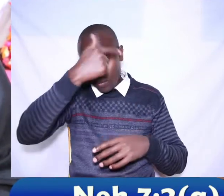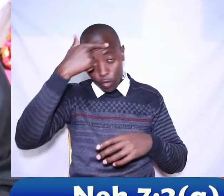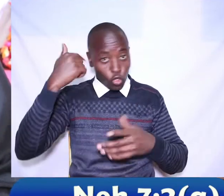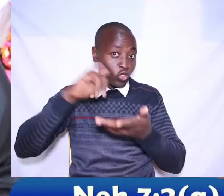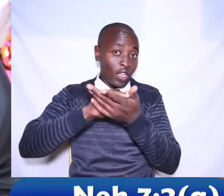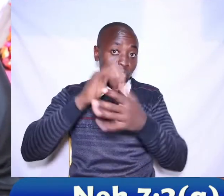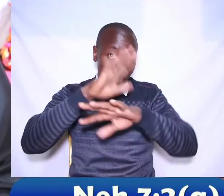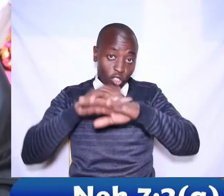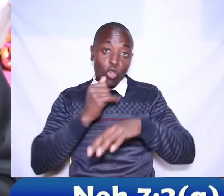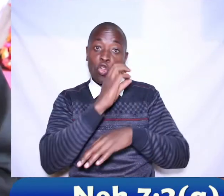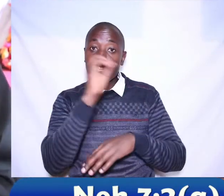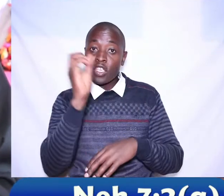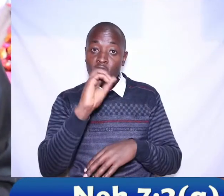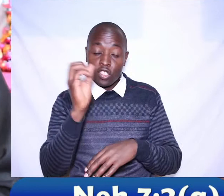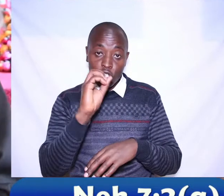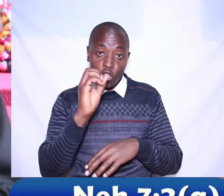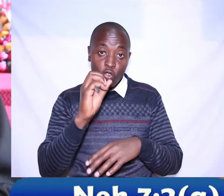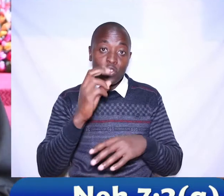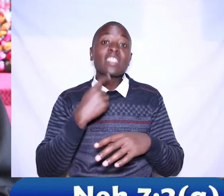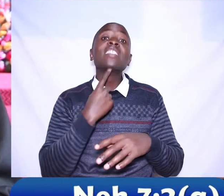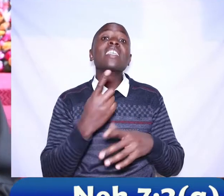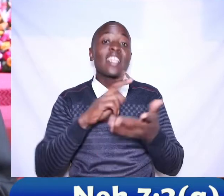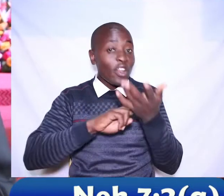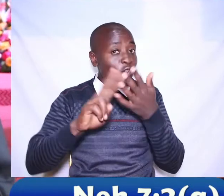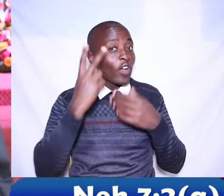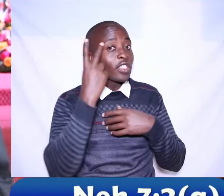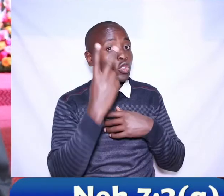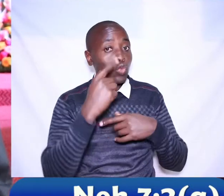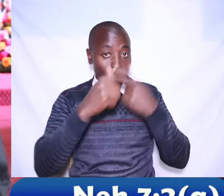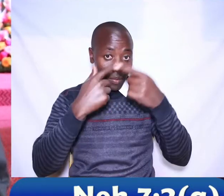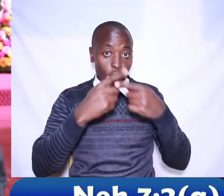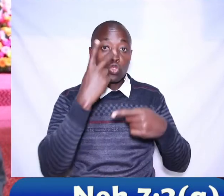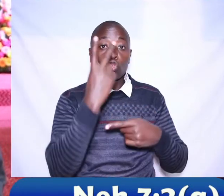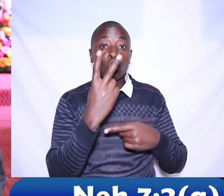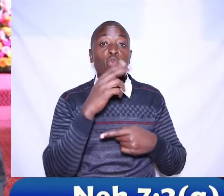was not his calling. And we are told in verse 2 about two men,